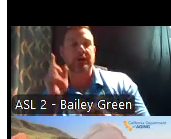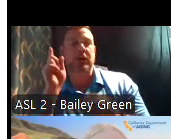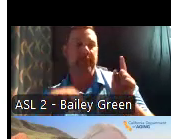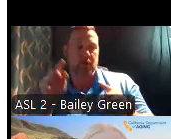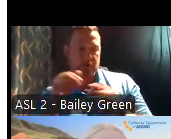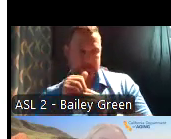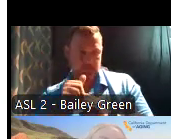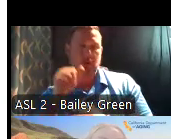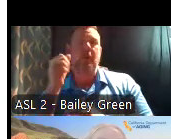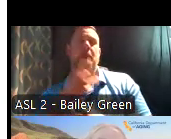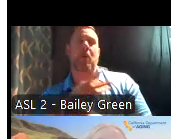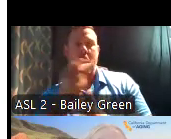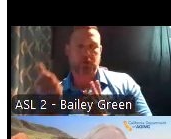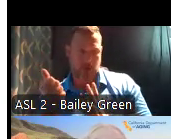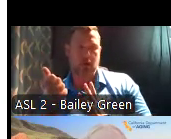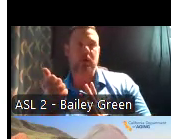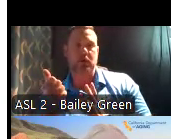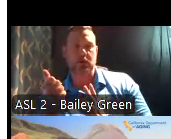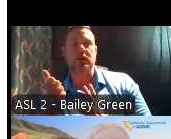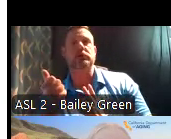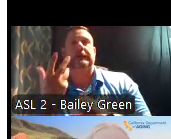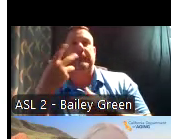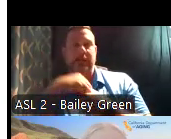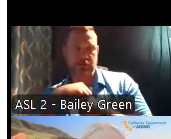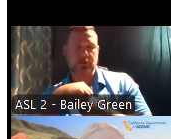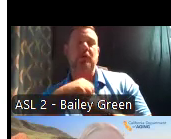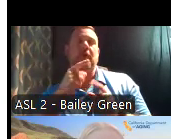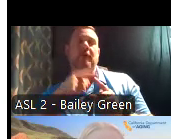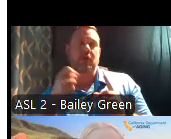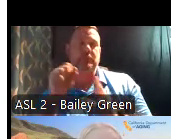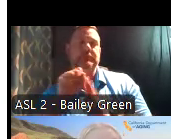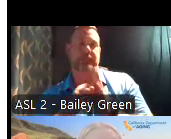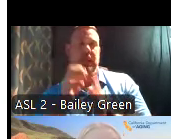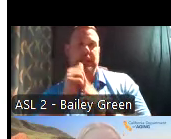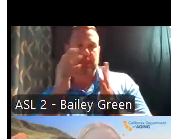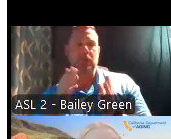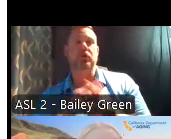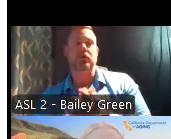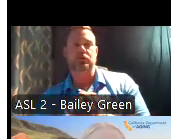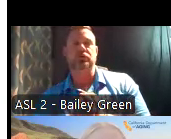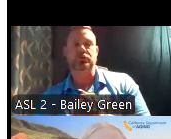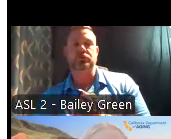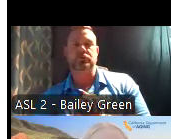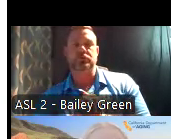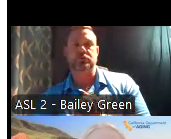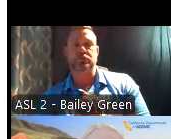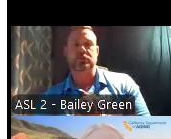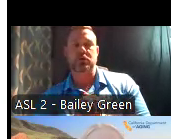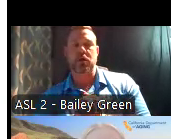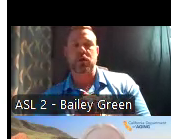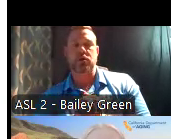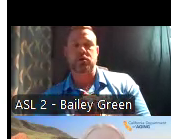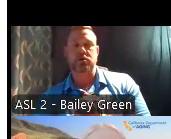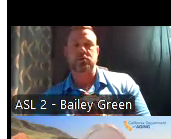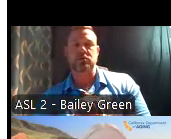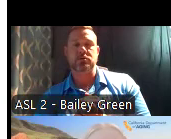leadership, multi-sector engagement from our state leaders. And then looking to round out the end of the